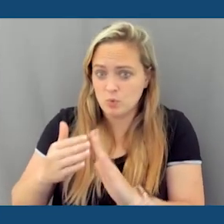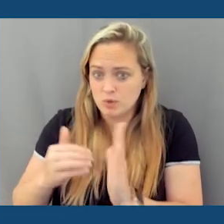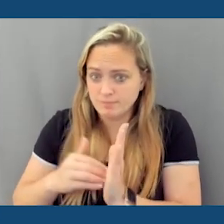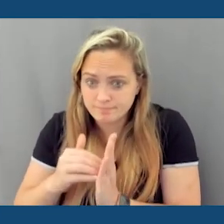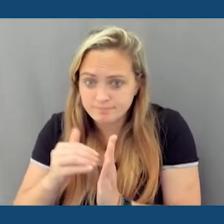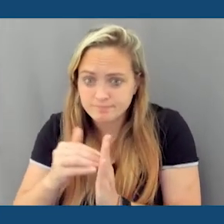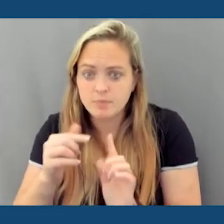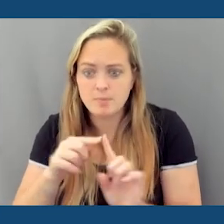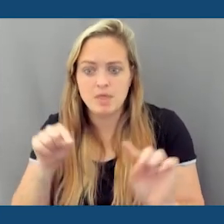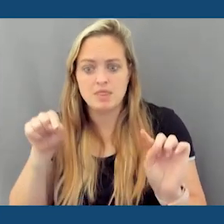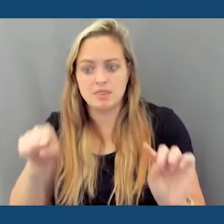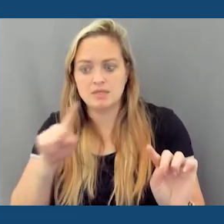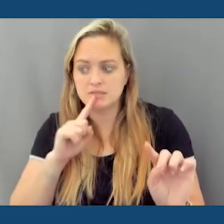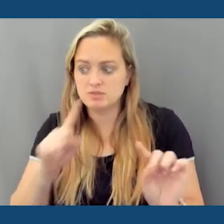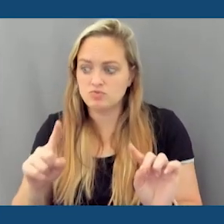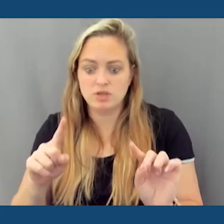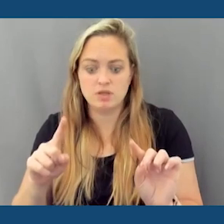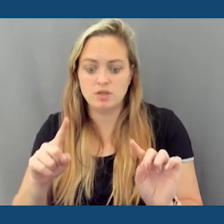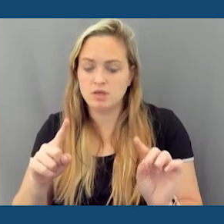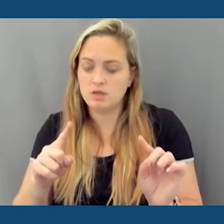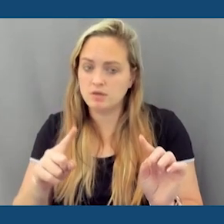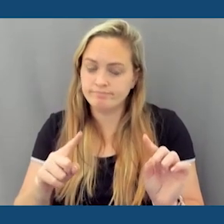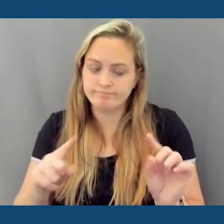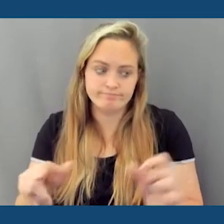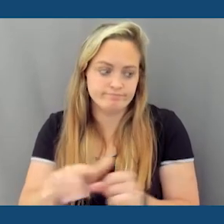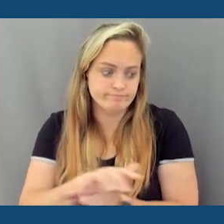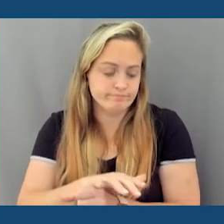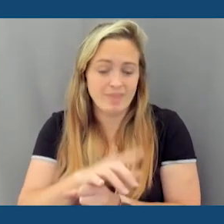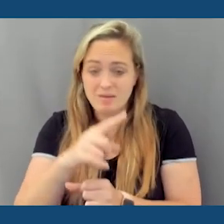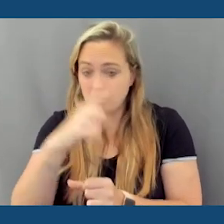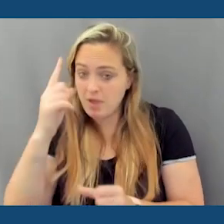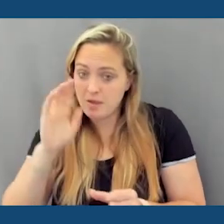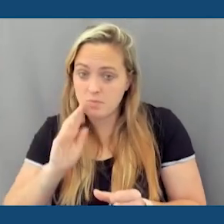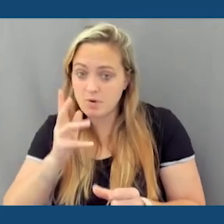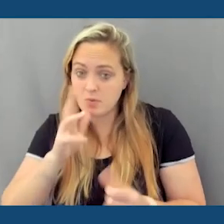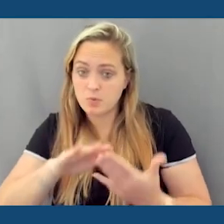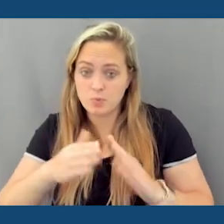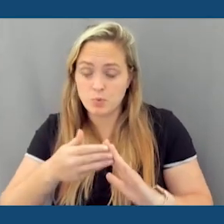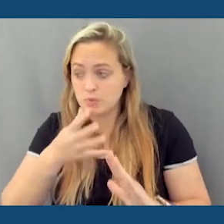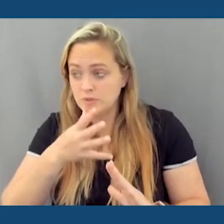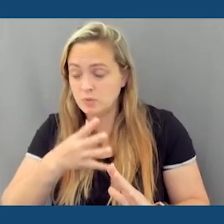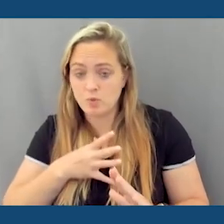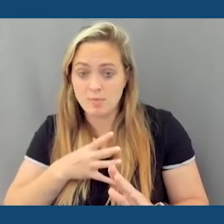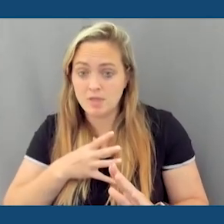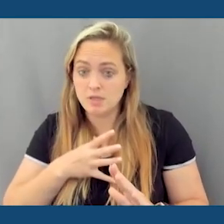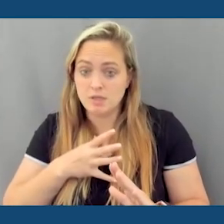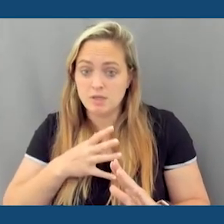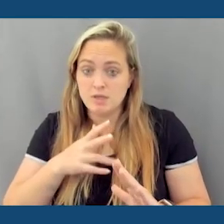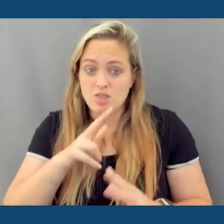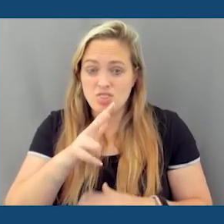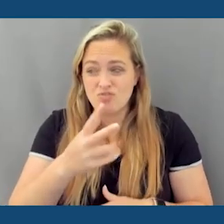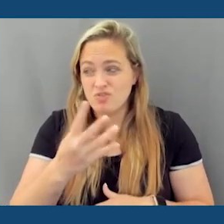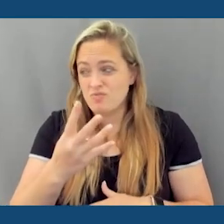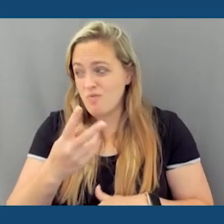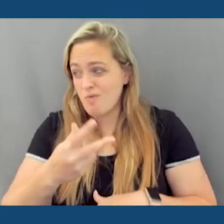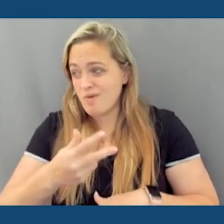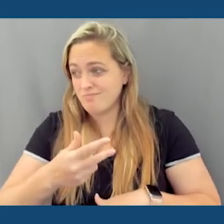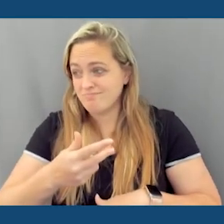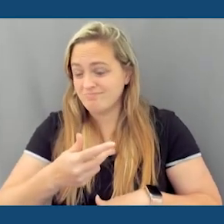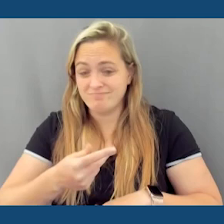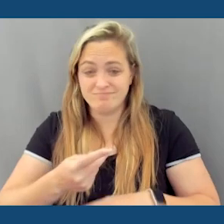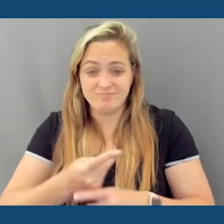This is heavily concentrated in black and brown communities, and women have 3 to 4 times higher rate